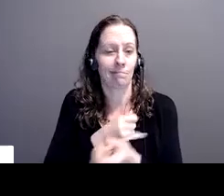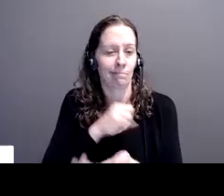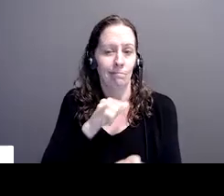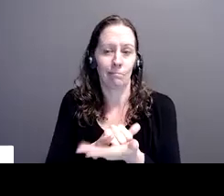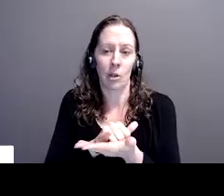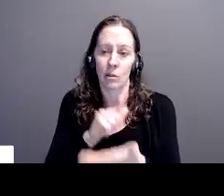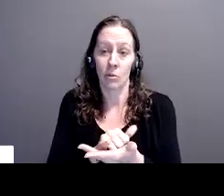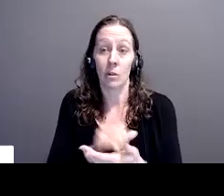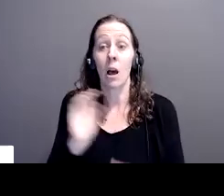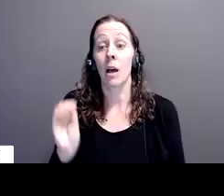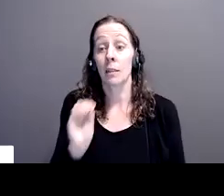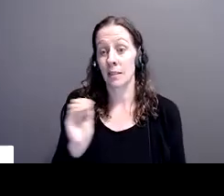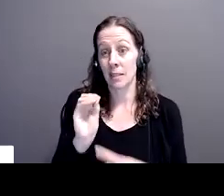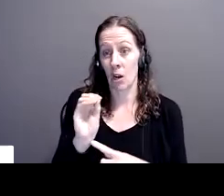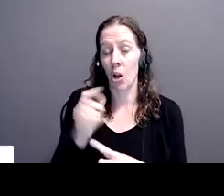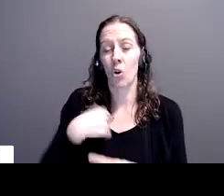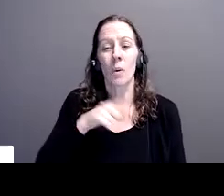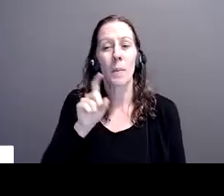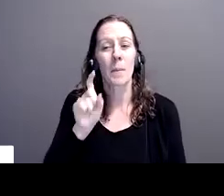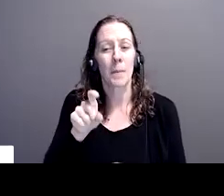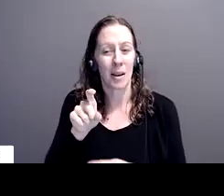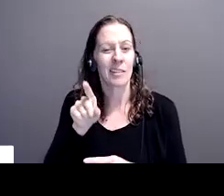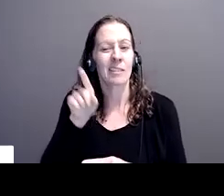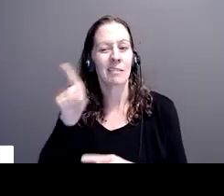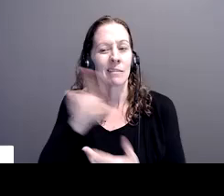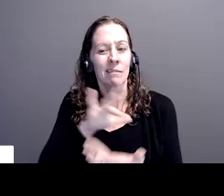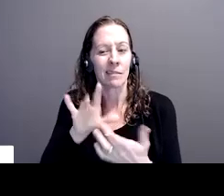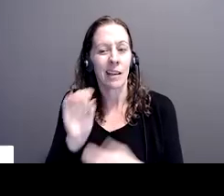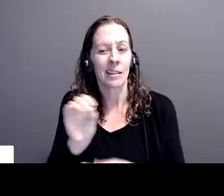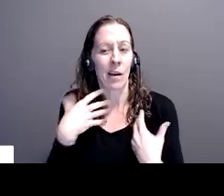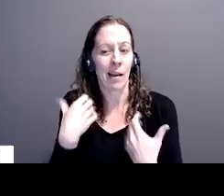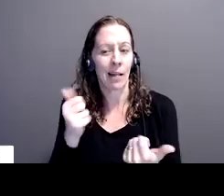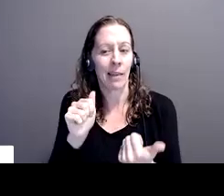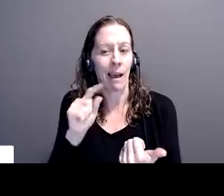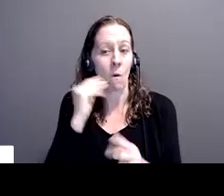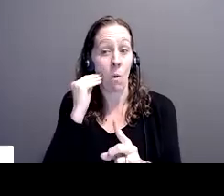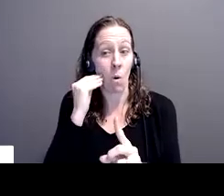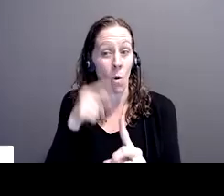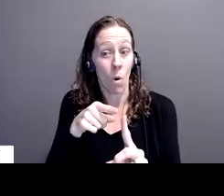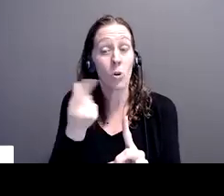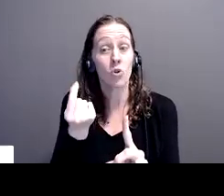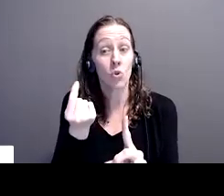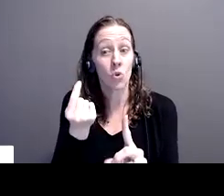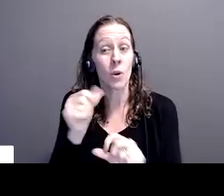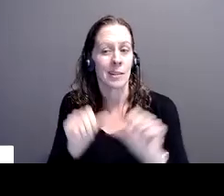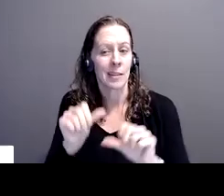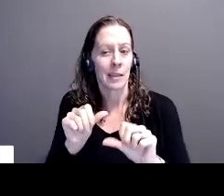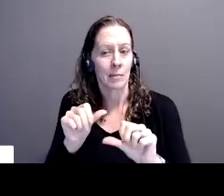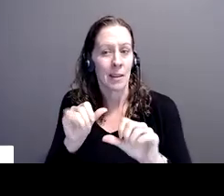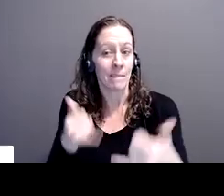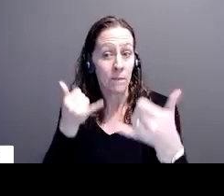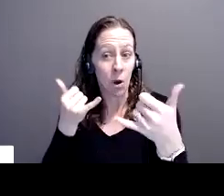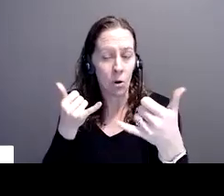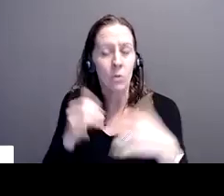In Ontario, we have to access Ontario Health at Home. They do assessments that are over the phone, and so they talk to